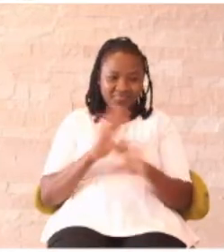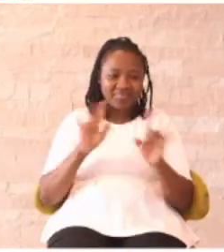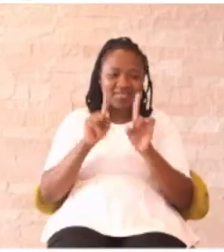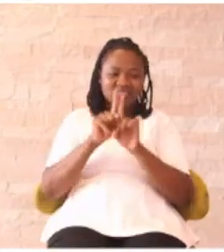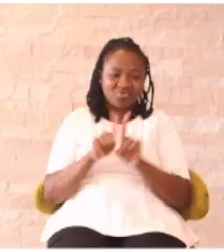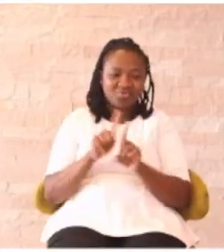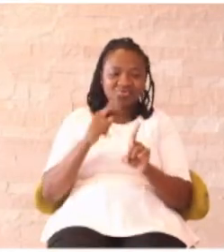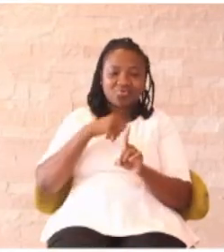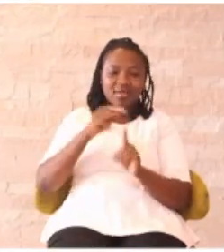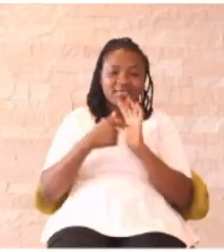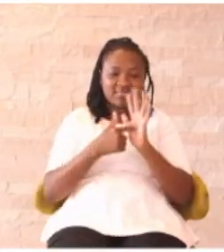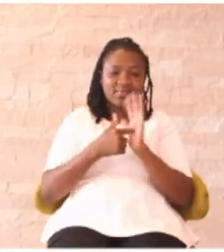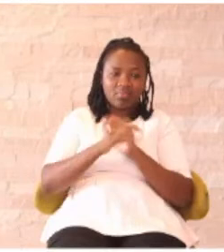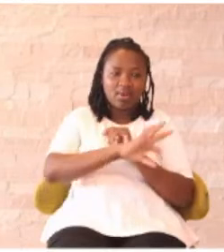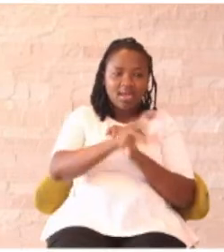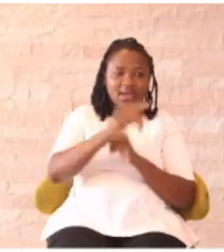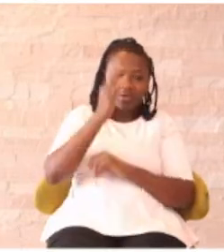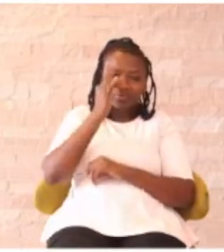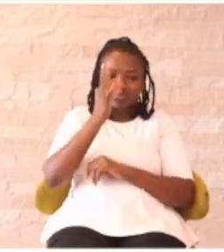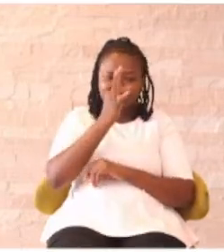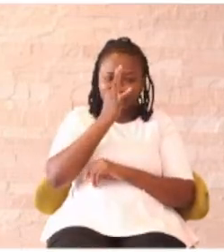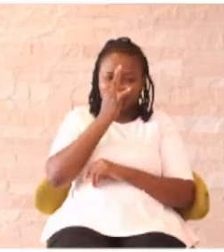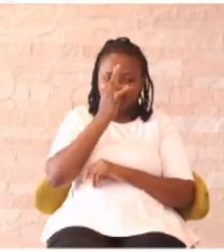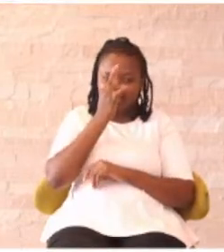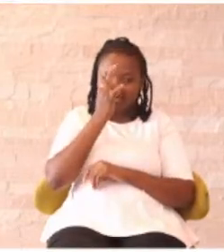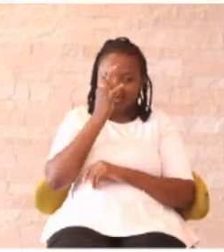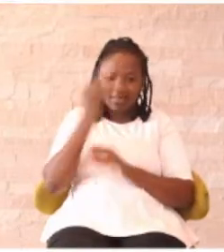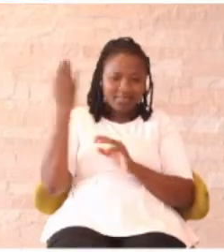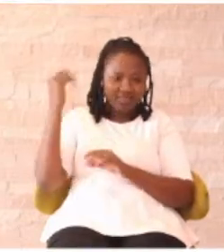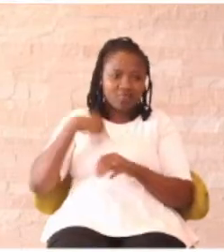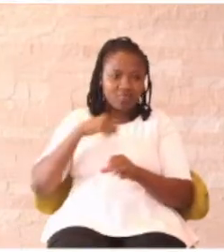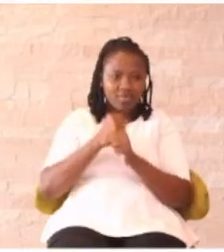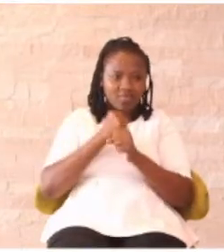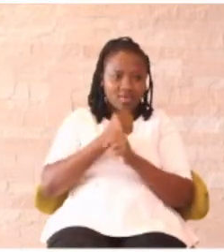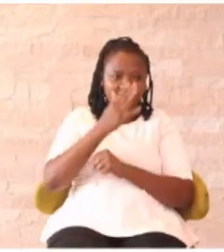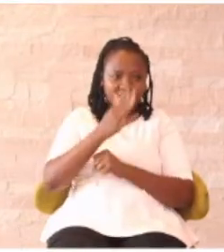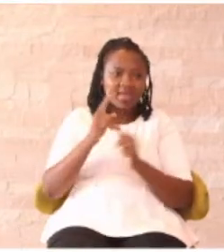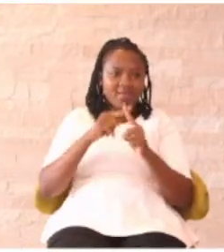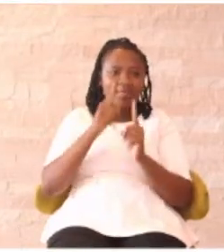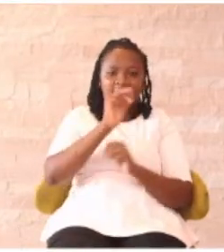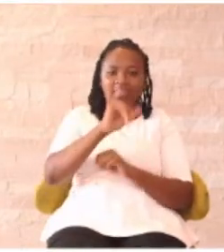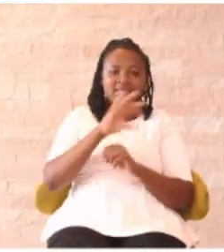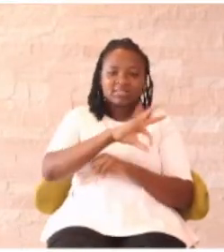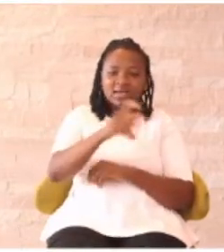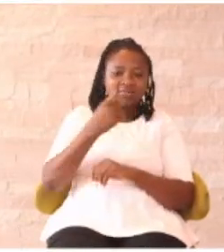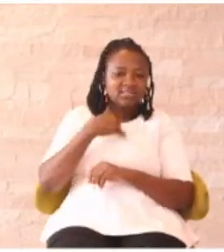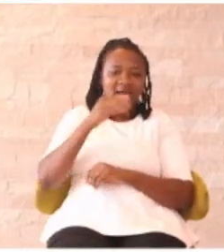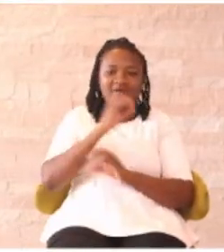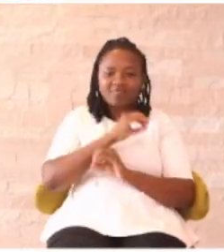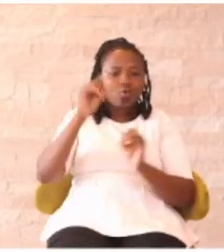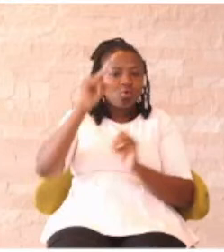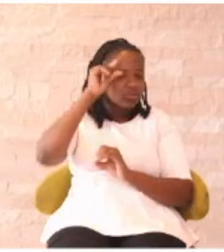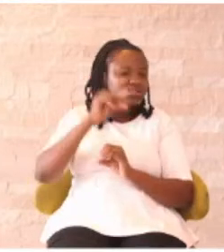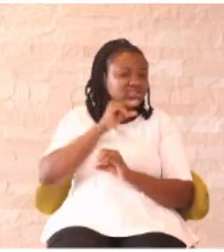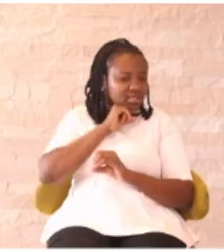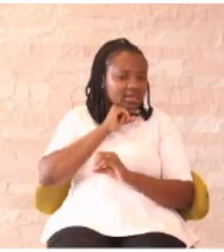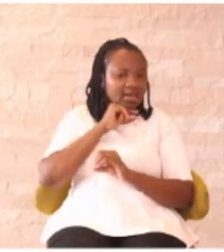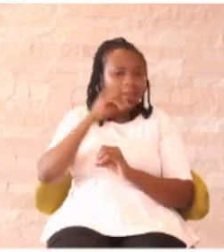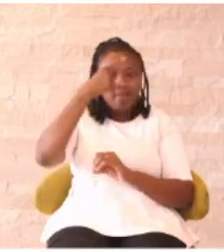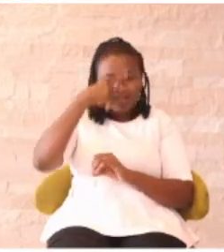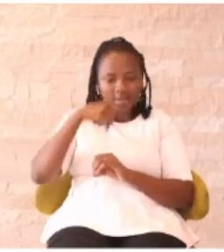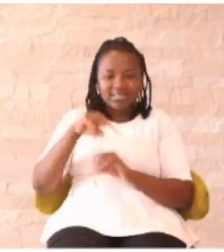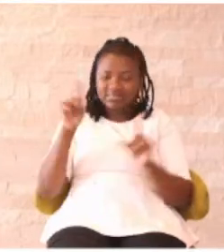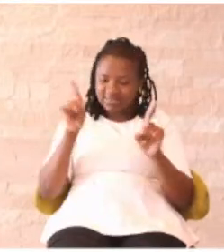A county like Nyeri, where we have worked before, didn't have a gender policy. They'll be launching the